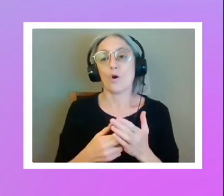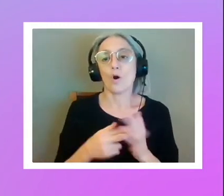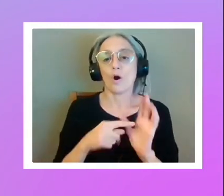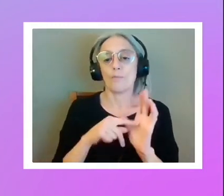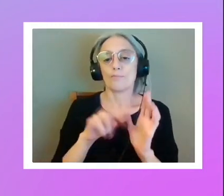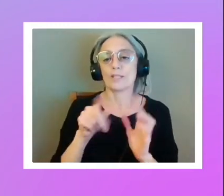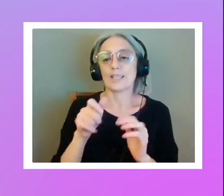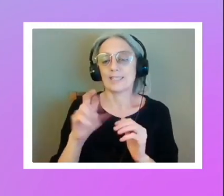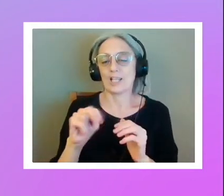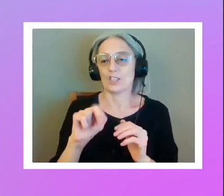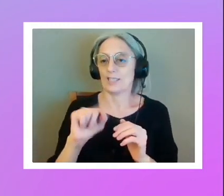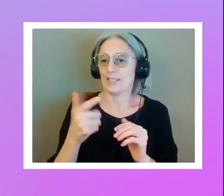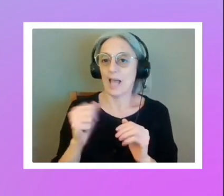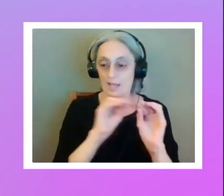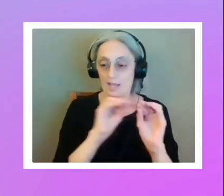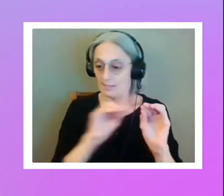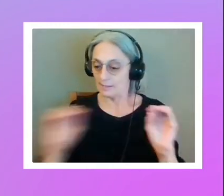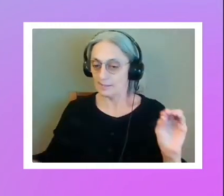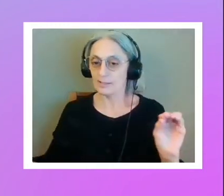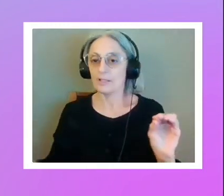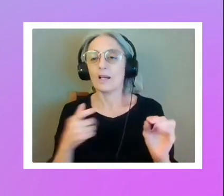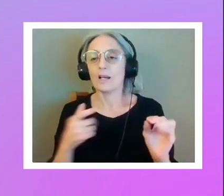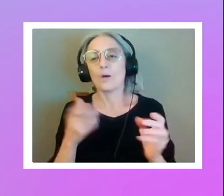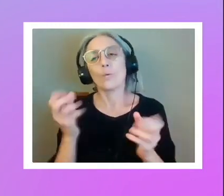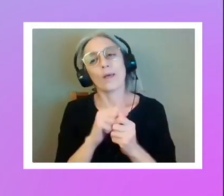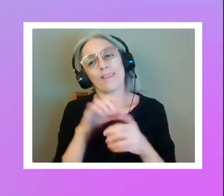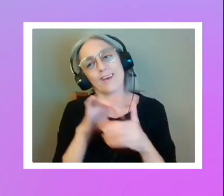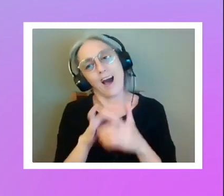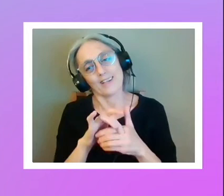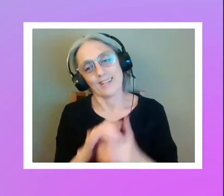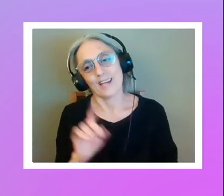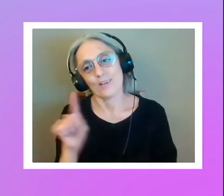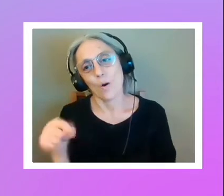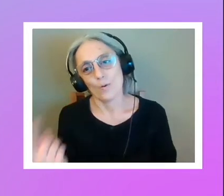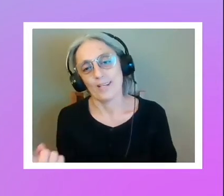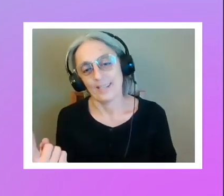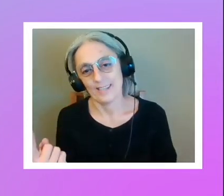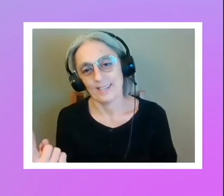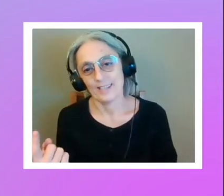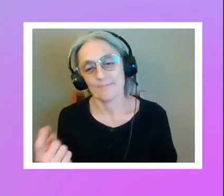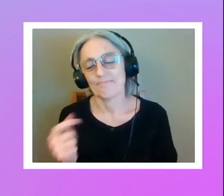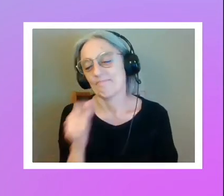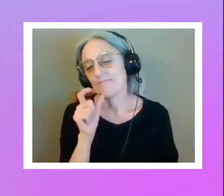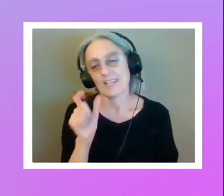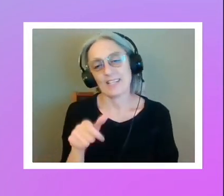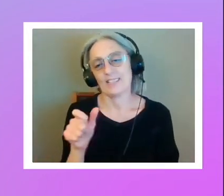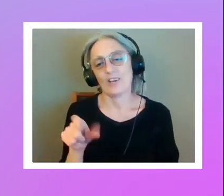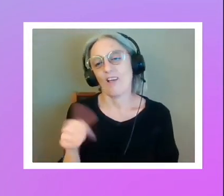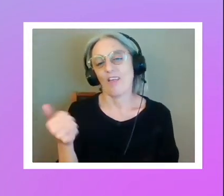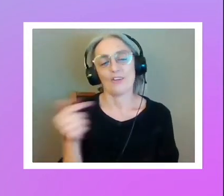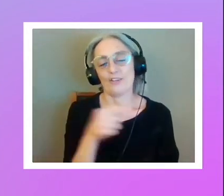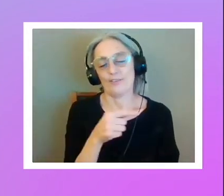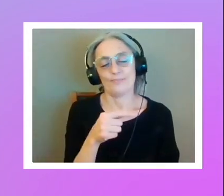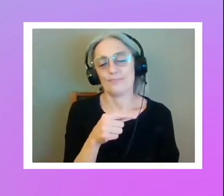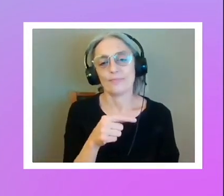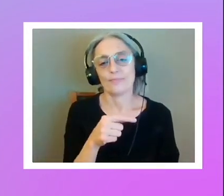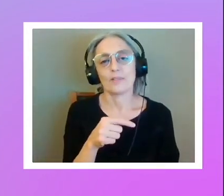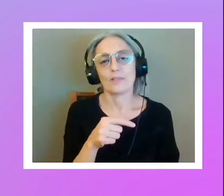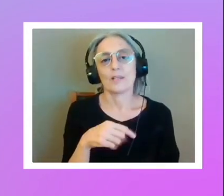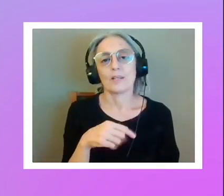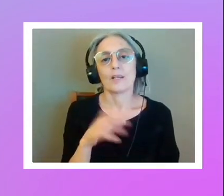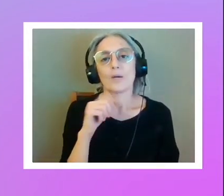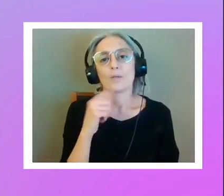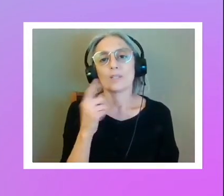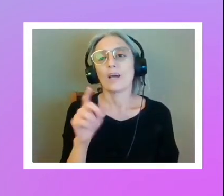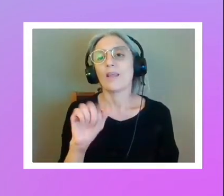on tables that have content in them. It's unnecessary. And it's gonna tell you, the Axe